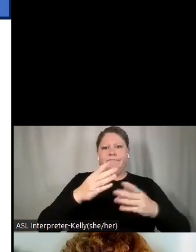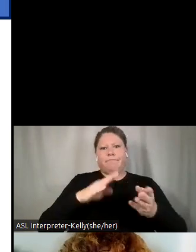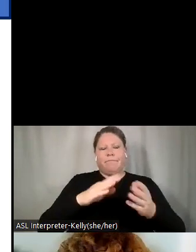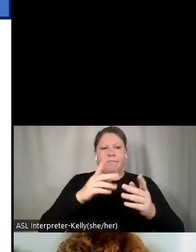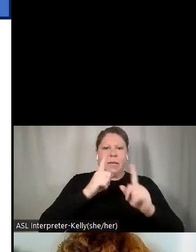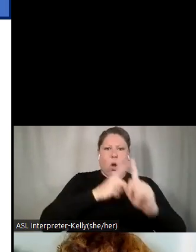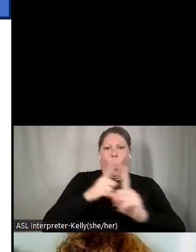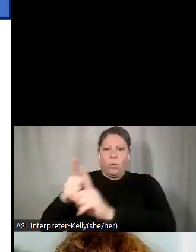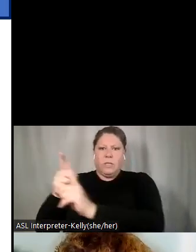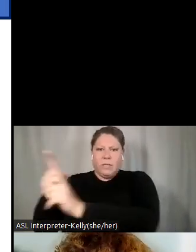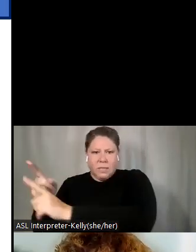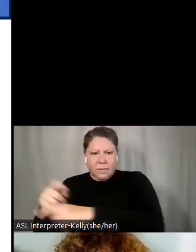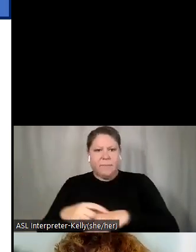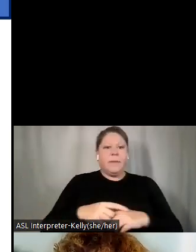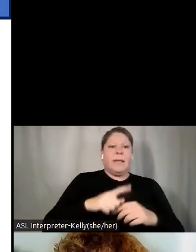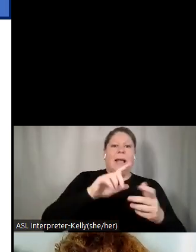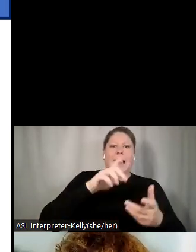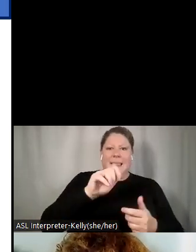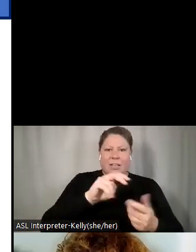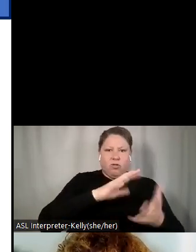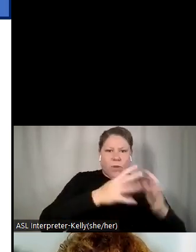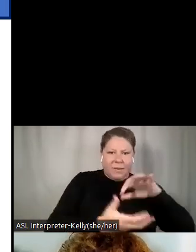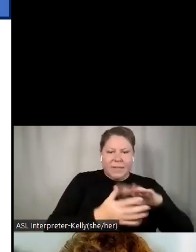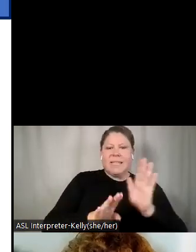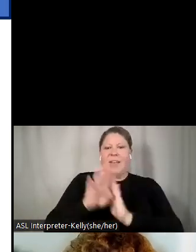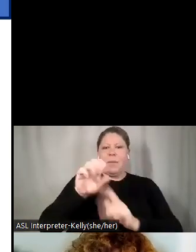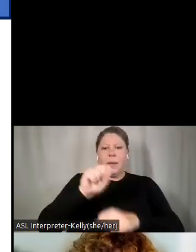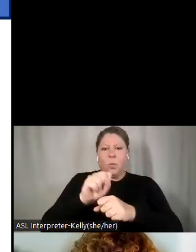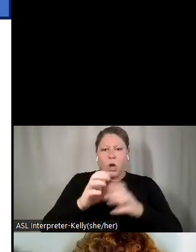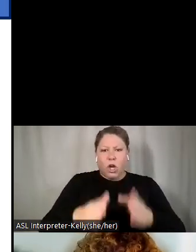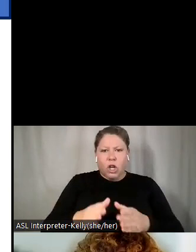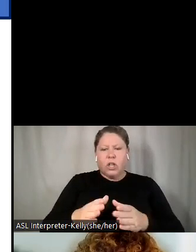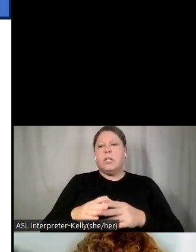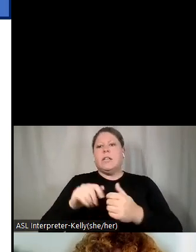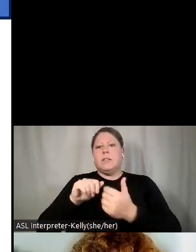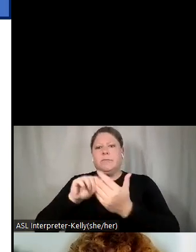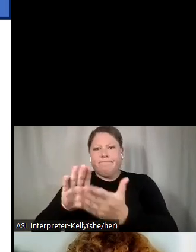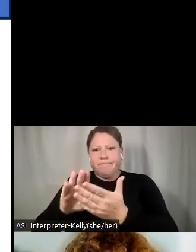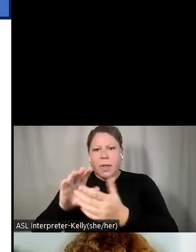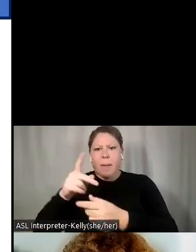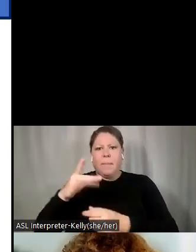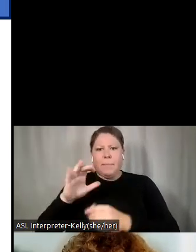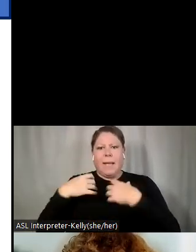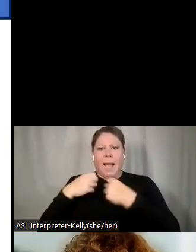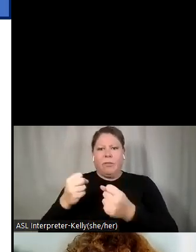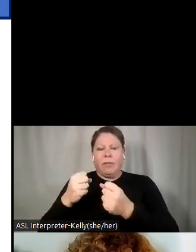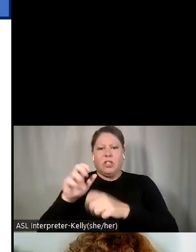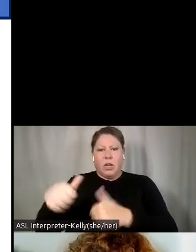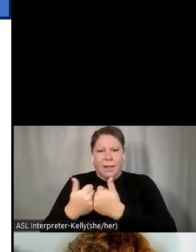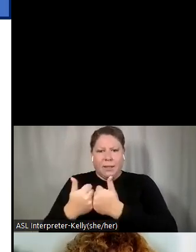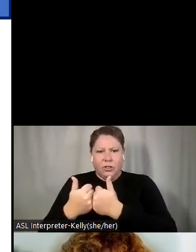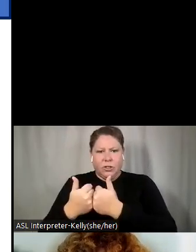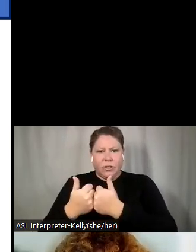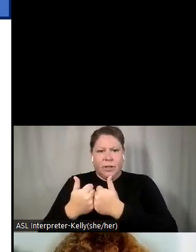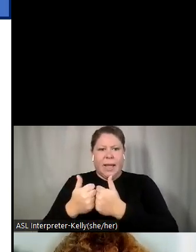transformation, developing our people, tackling public health challenges. And you'll see that woven into that is the mention